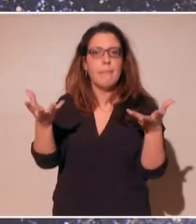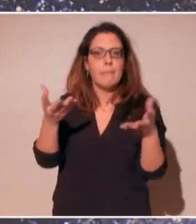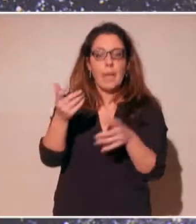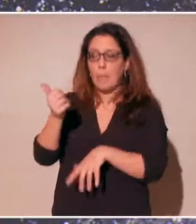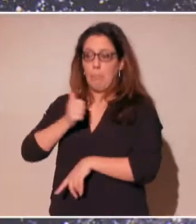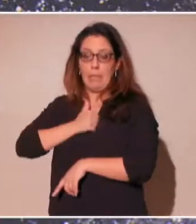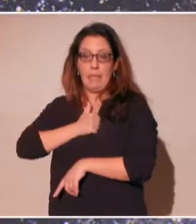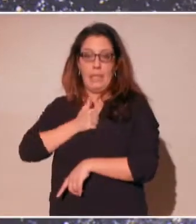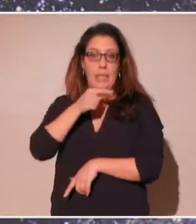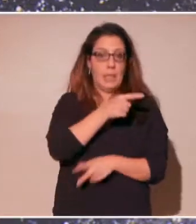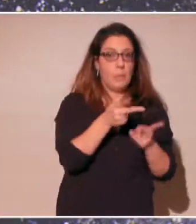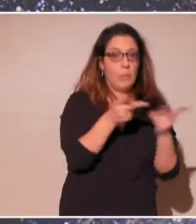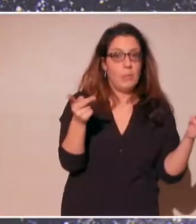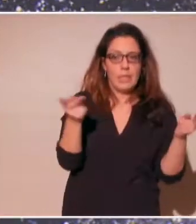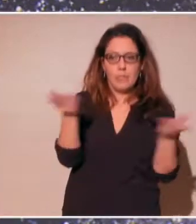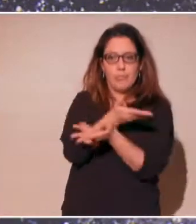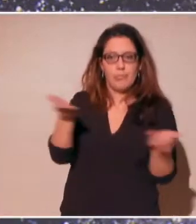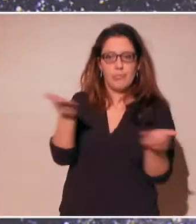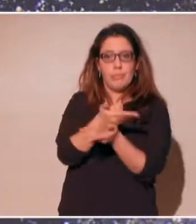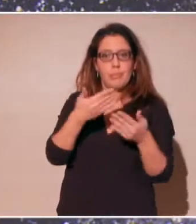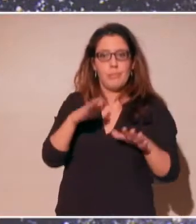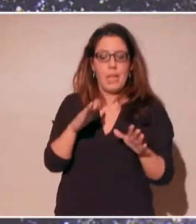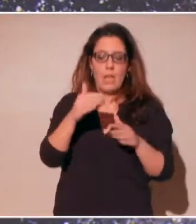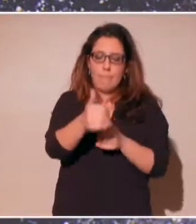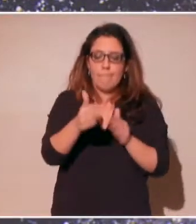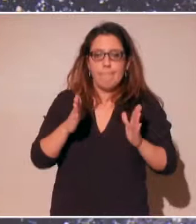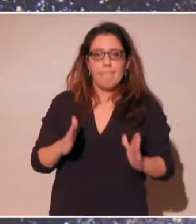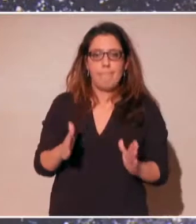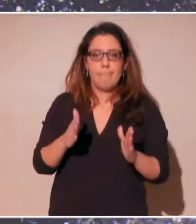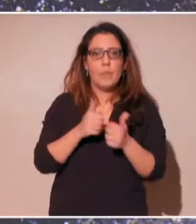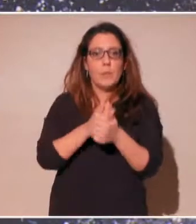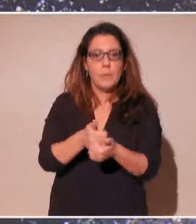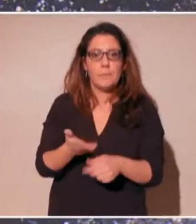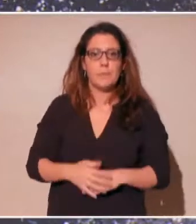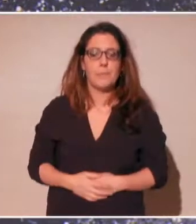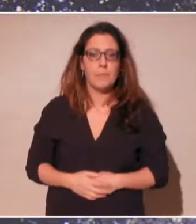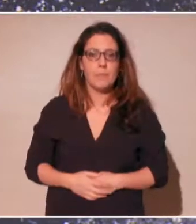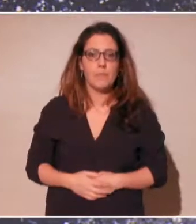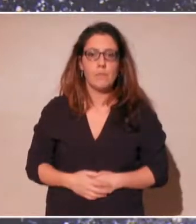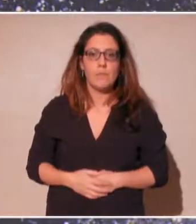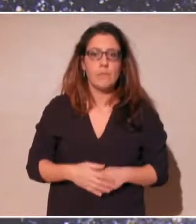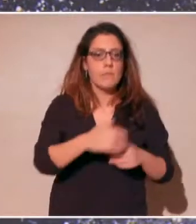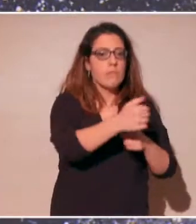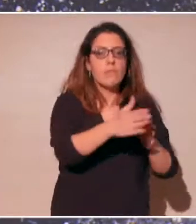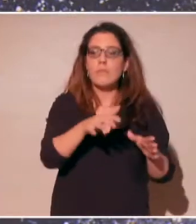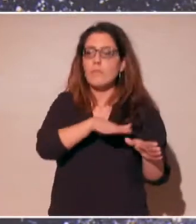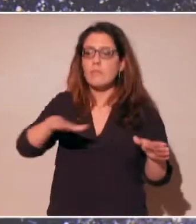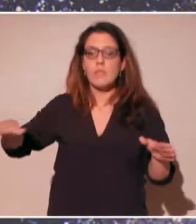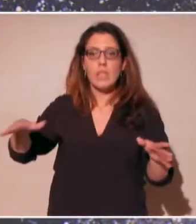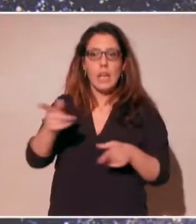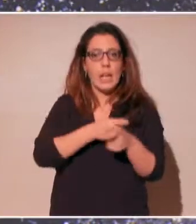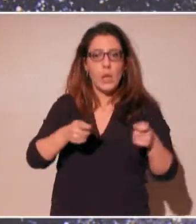have shared data platforms between the private and public sectors for specific subject areas.